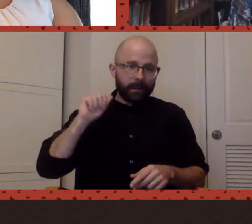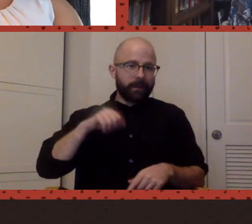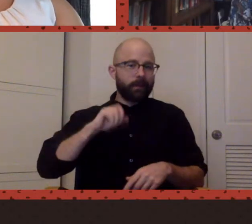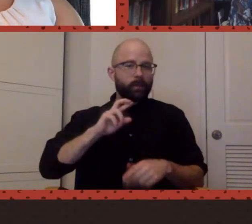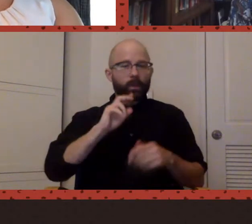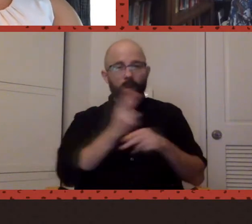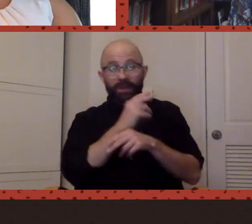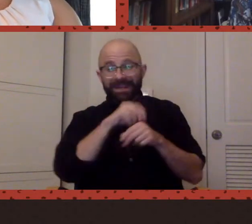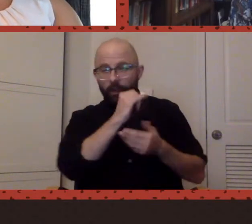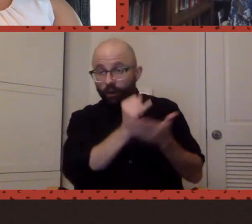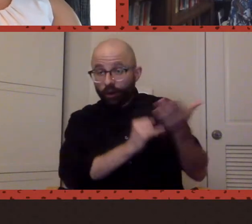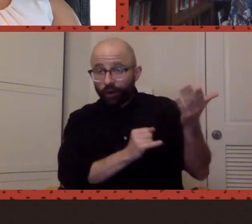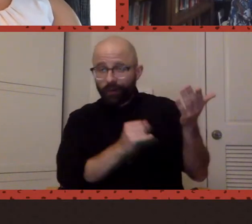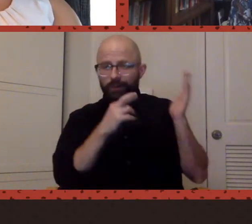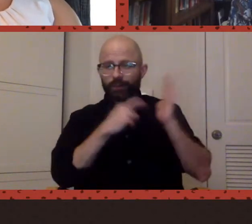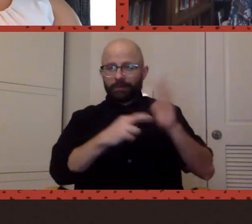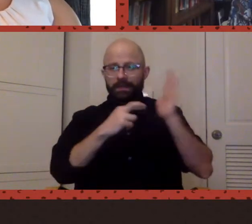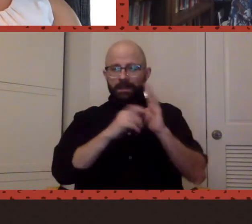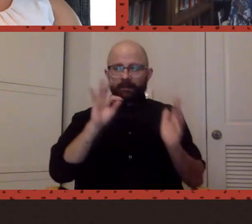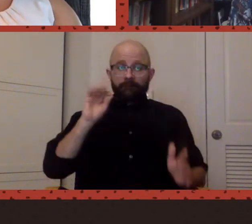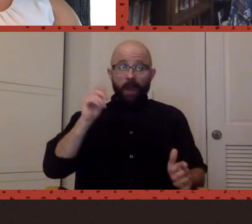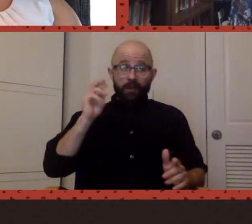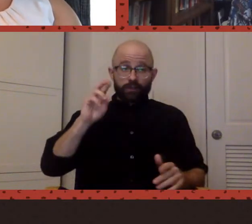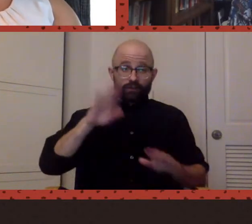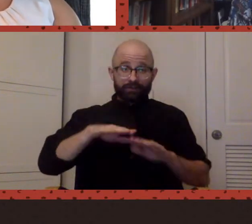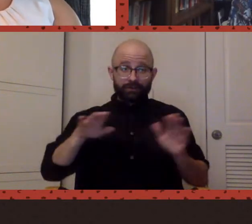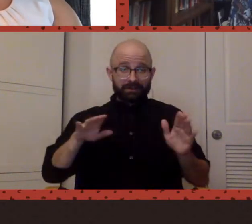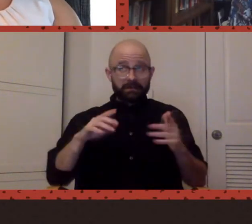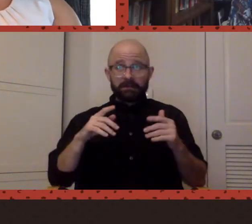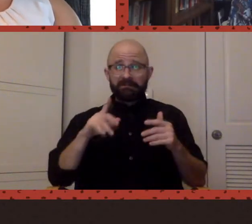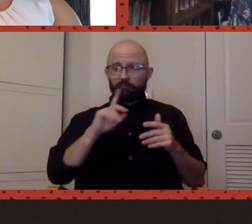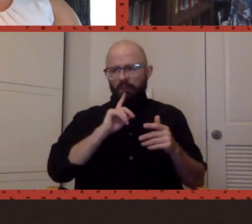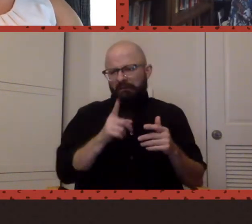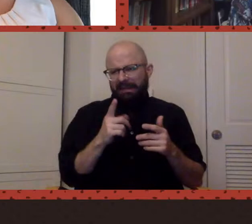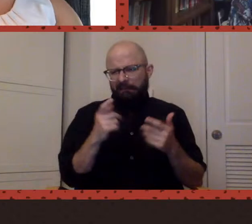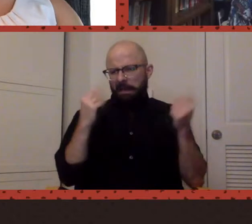represent foster children, when there are many out there that are just really